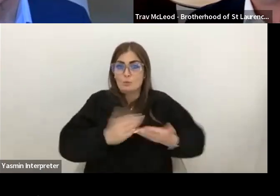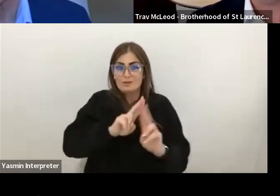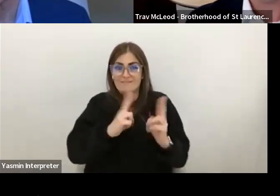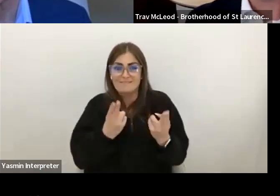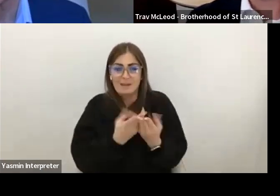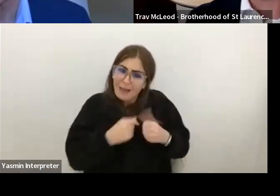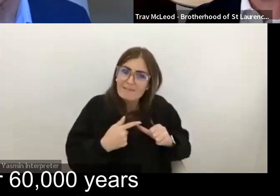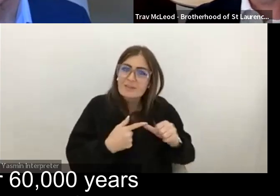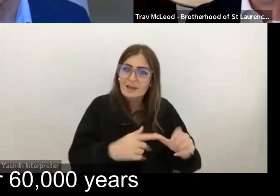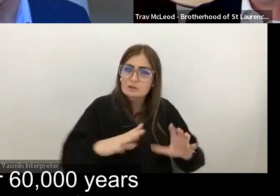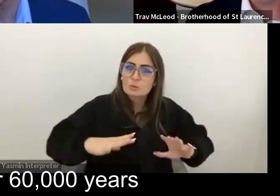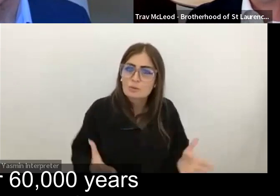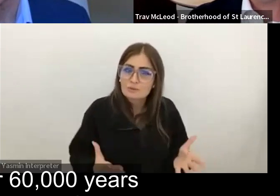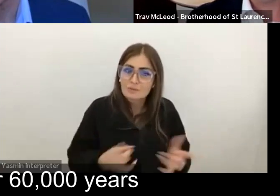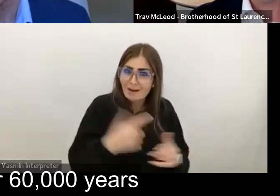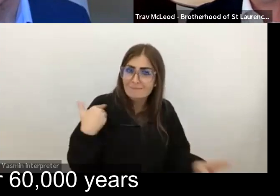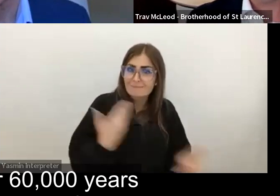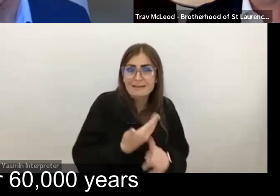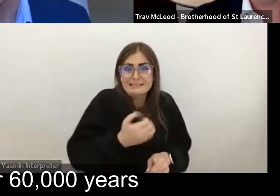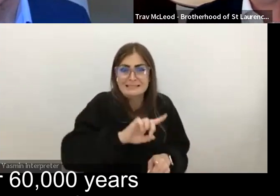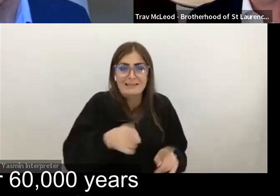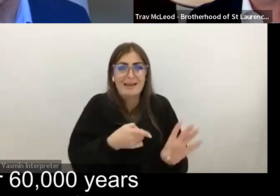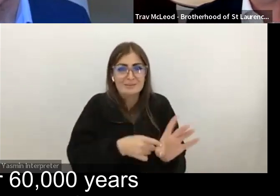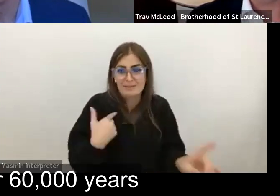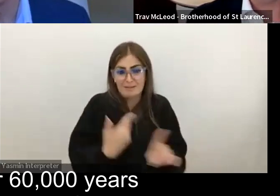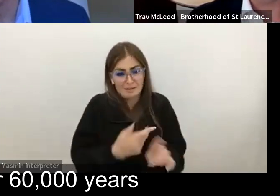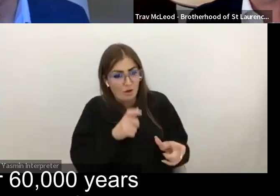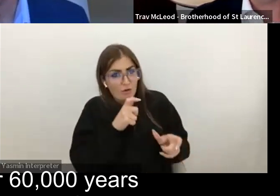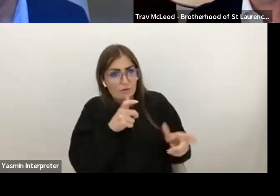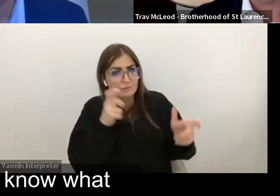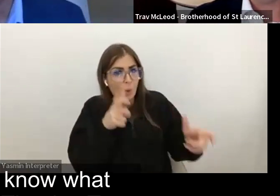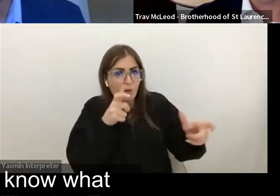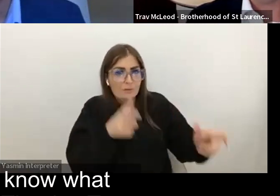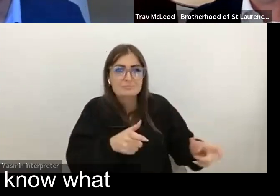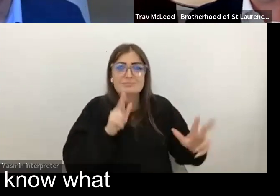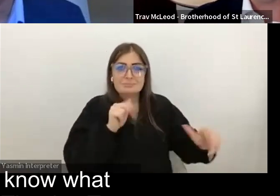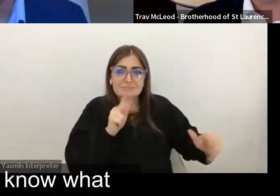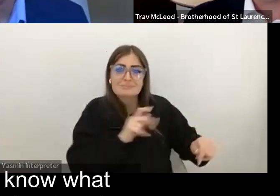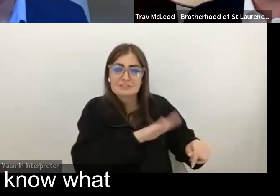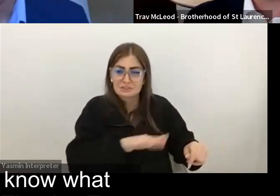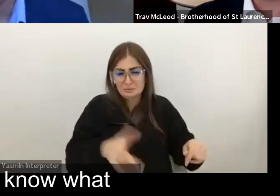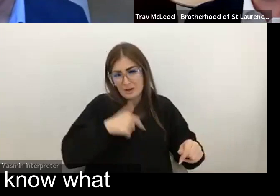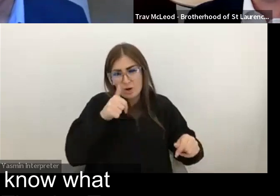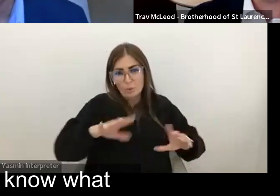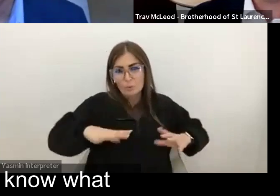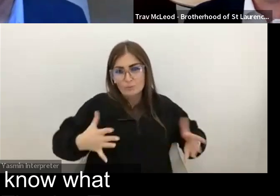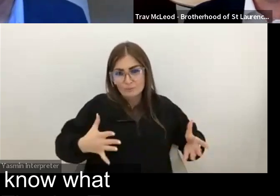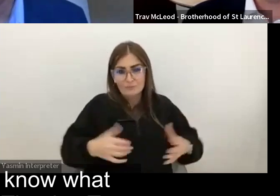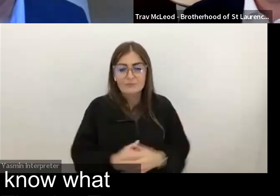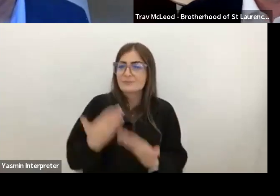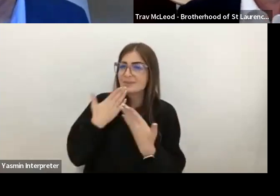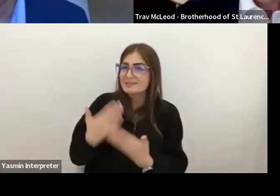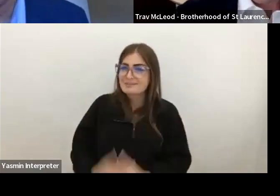have the answers and have over 60,000 years of child rearing experience. I think they know what they're doing. Thanks,